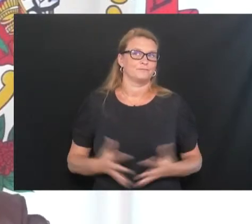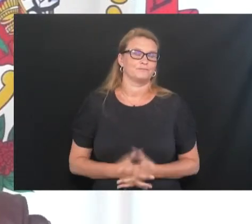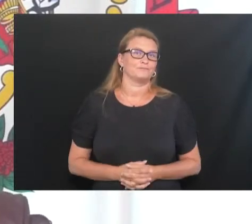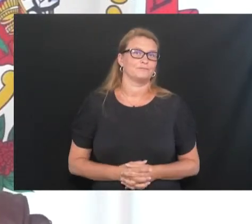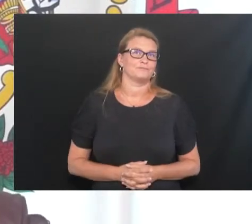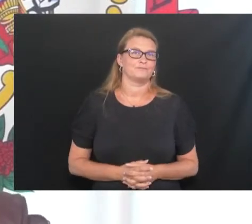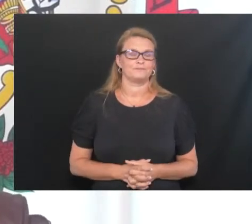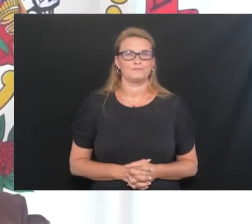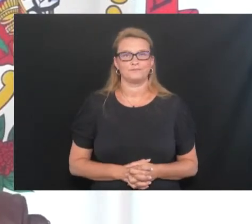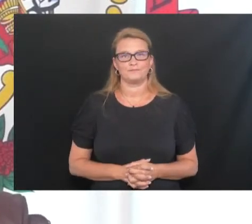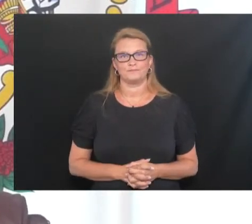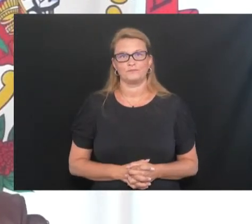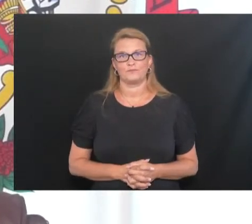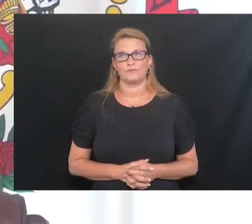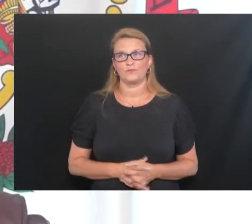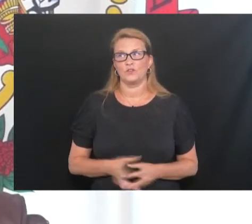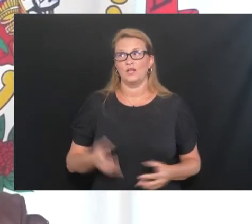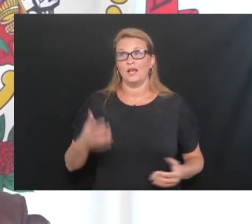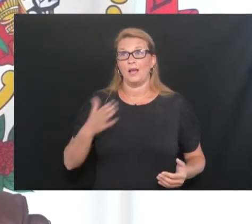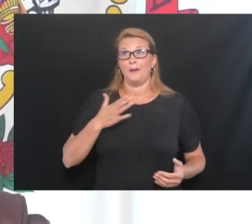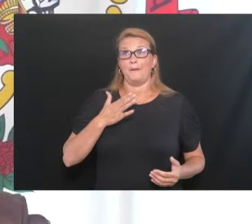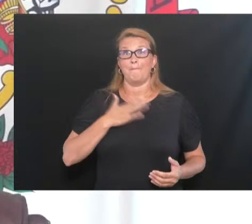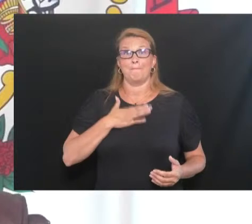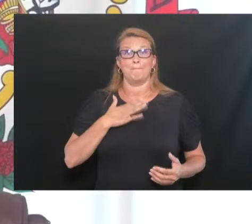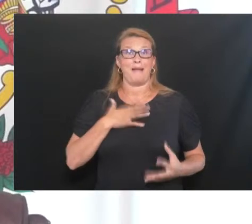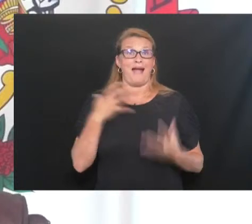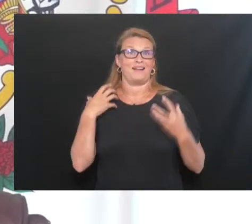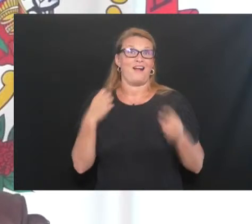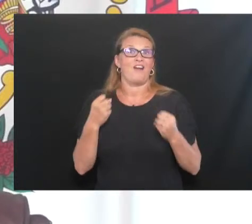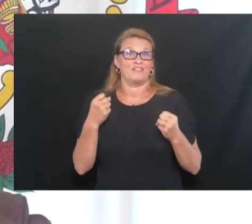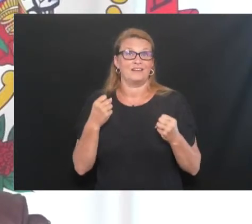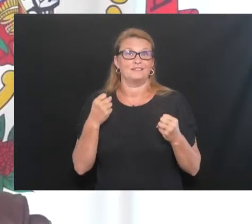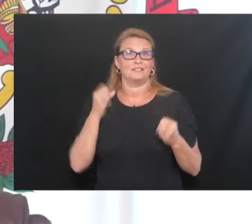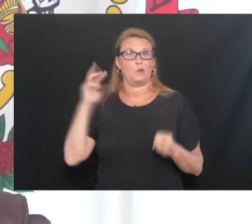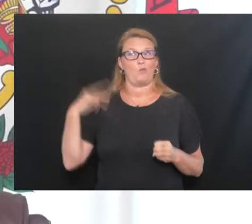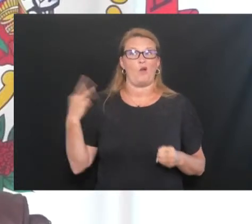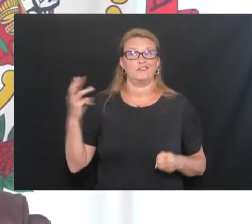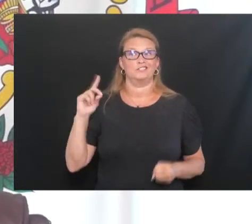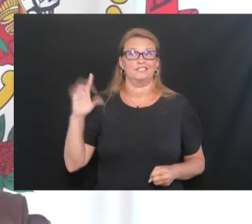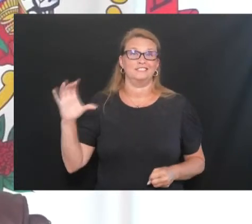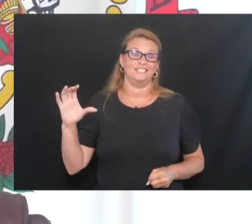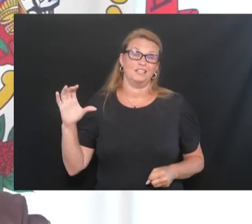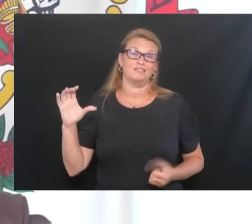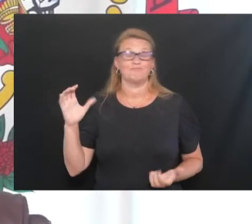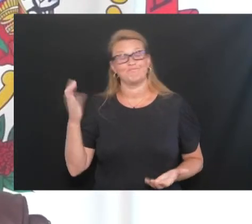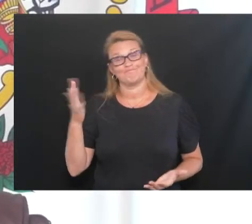have all of us lost a lot of confidence in Washington? Well, we have, and